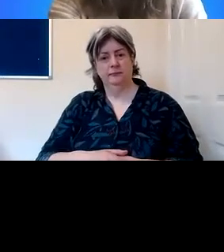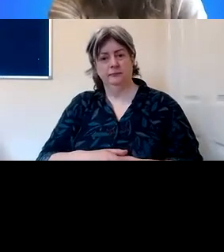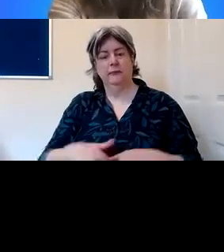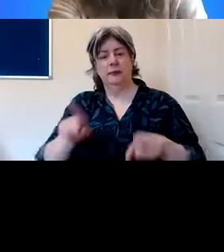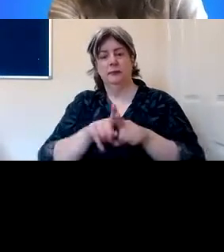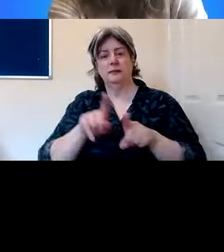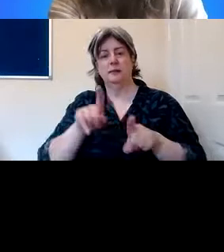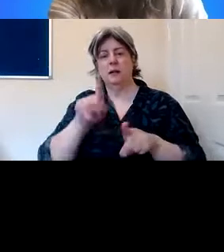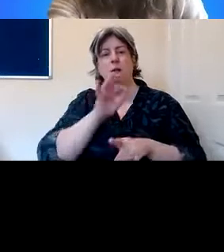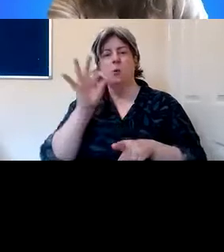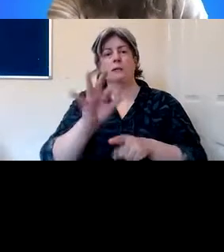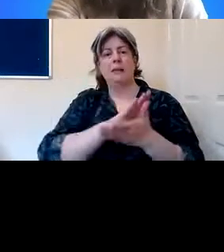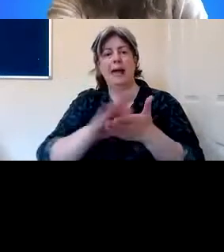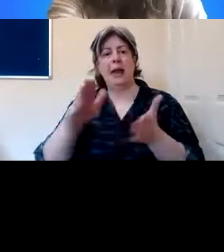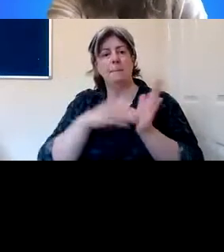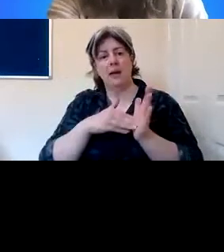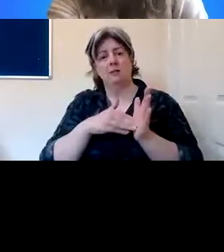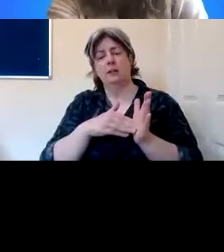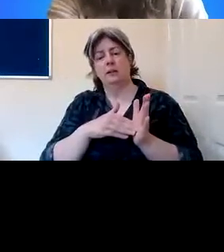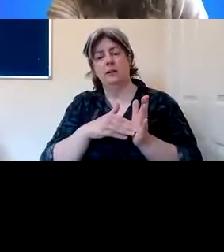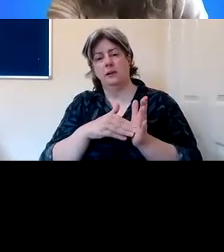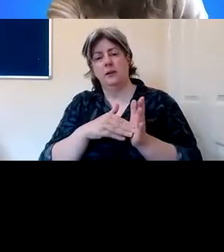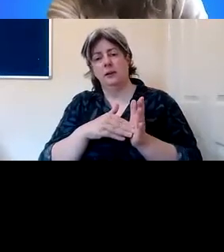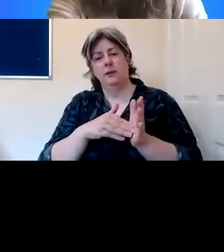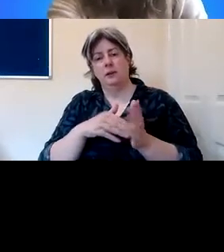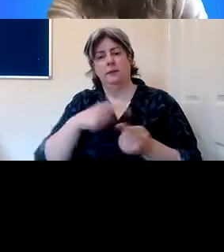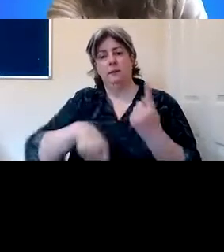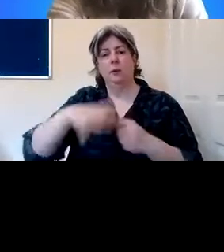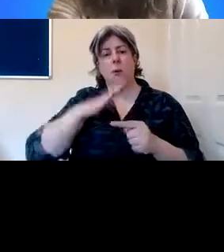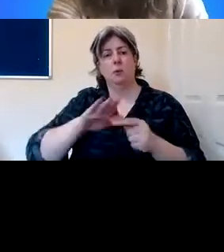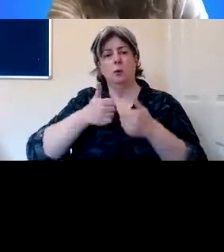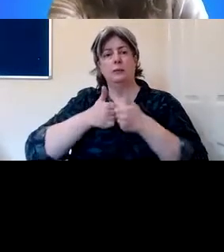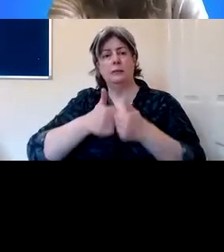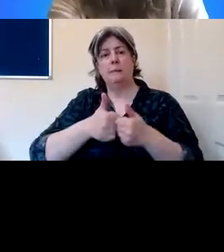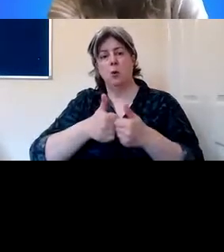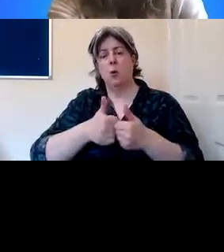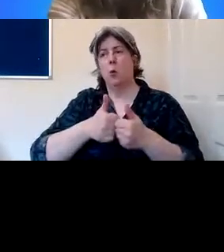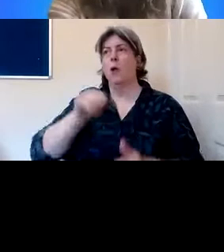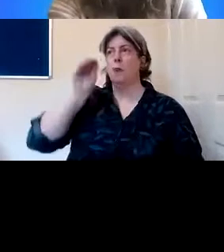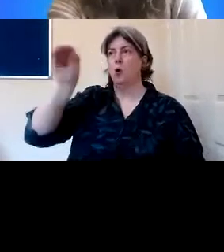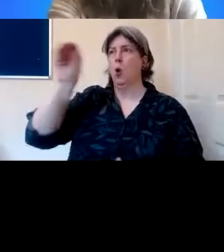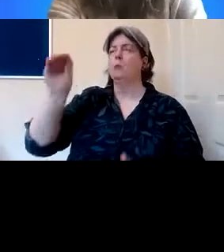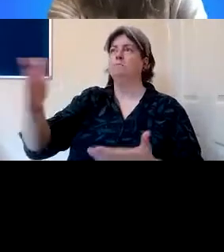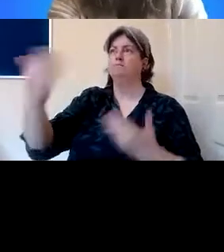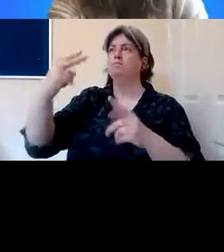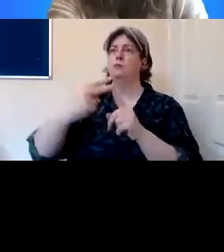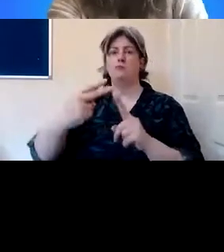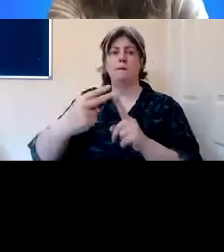Well, the short answer is yes, we would want to support that call for a review. It's in our